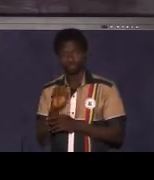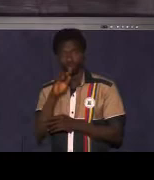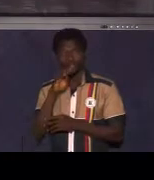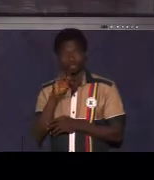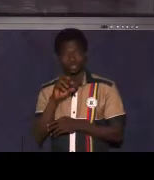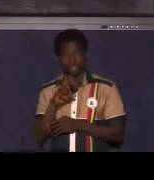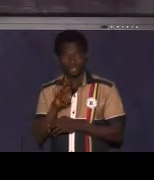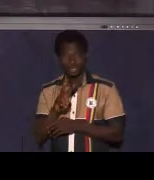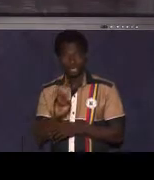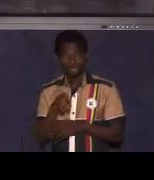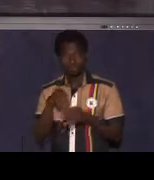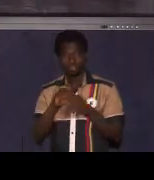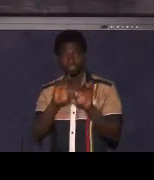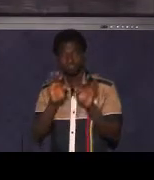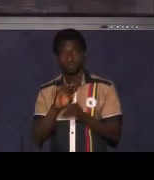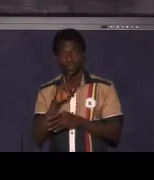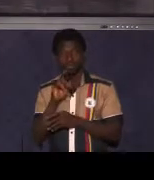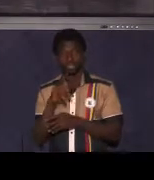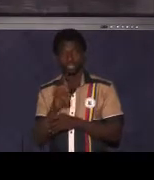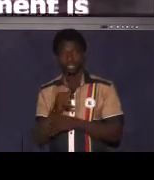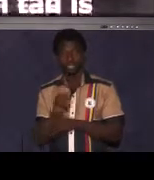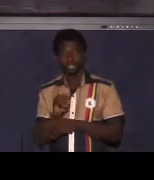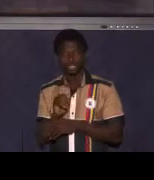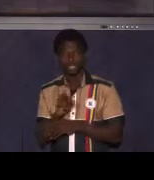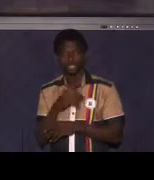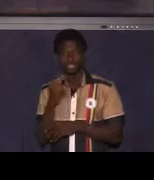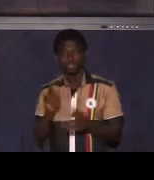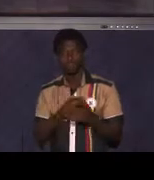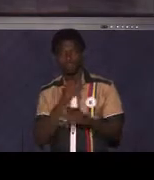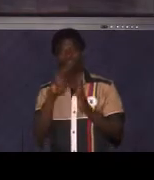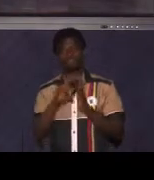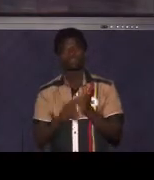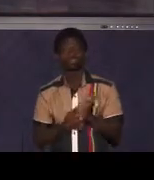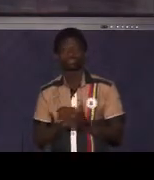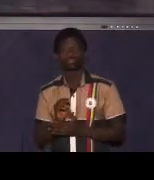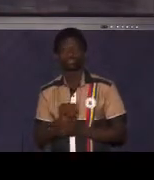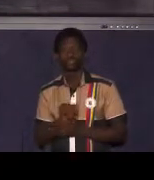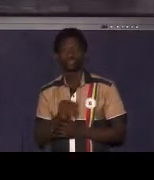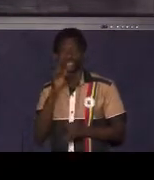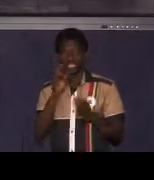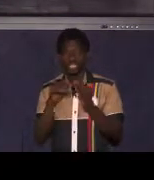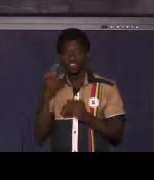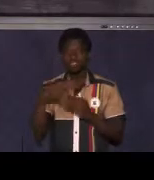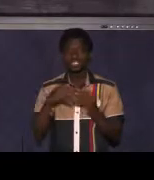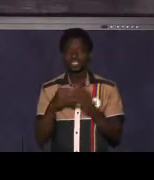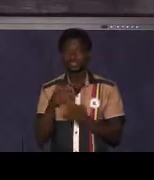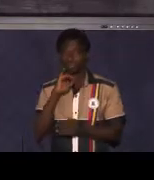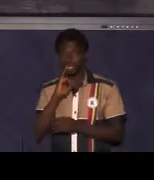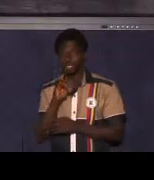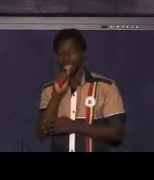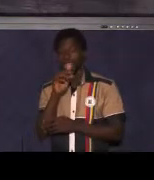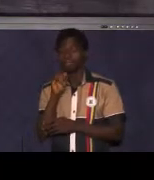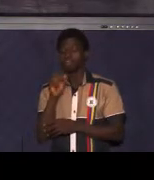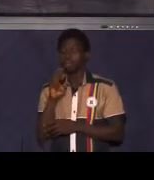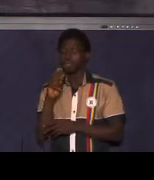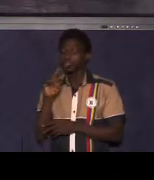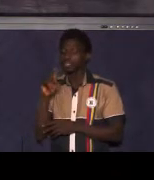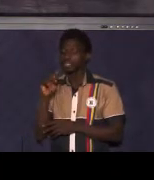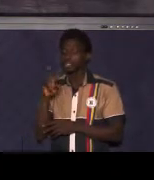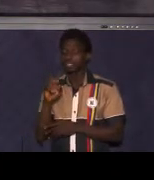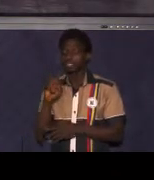must observe in forming question tags? The first rule: if the statement